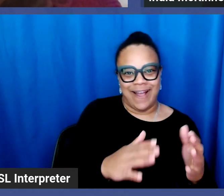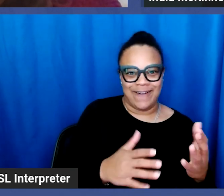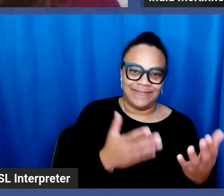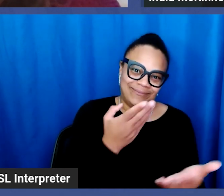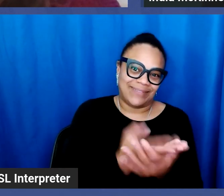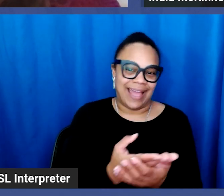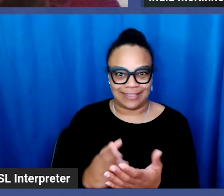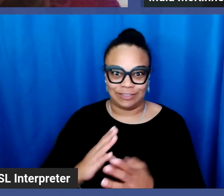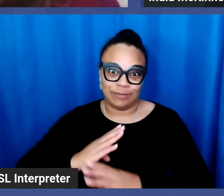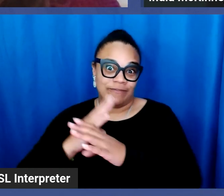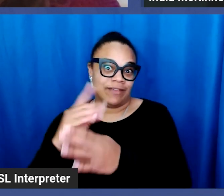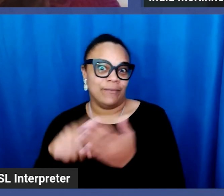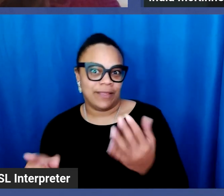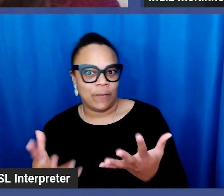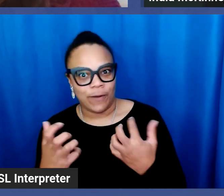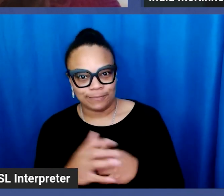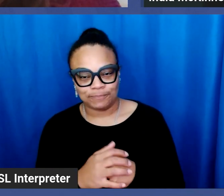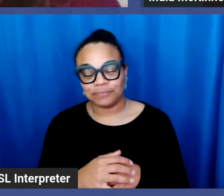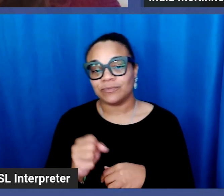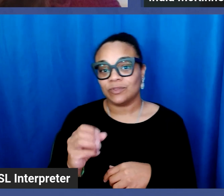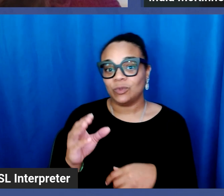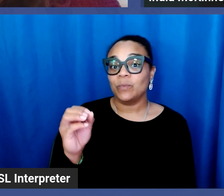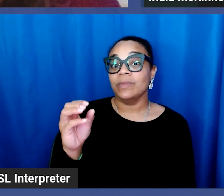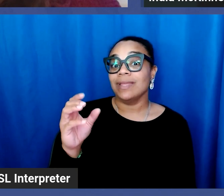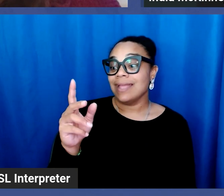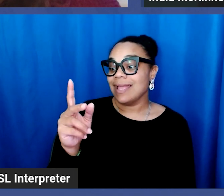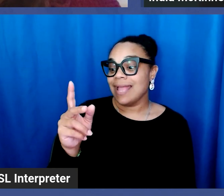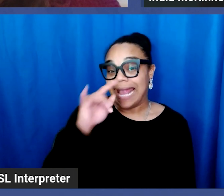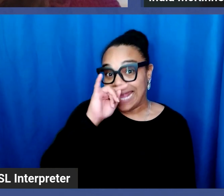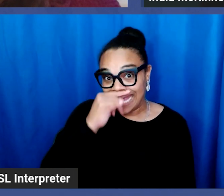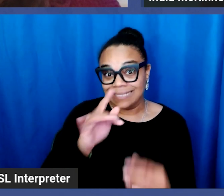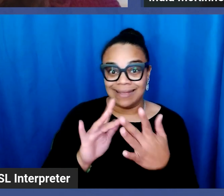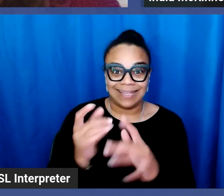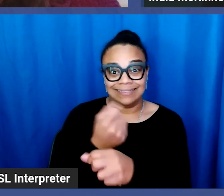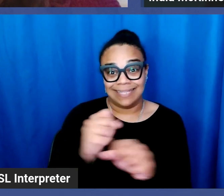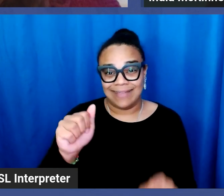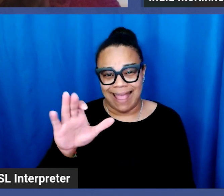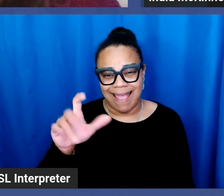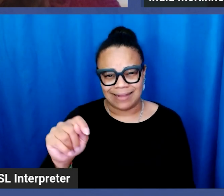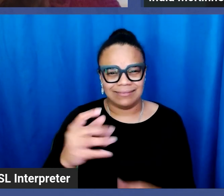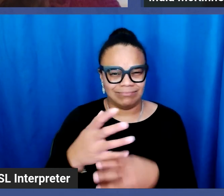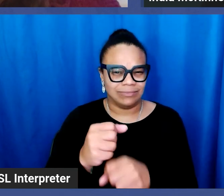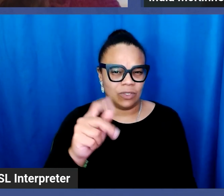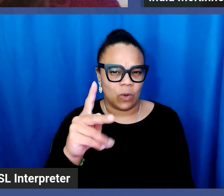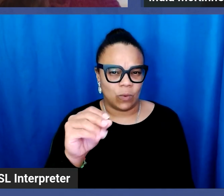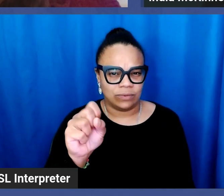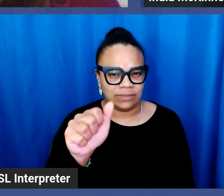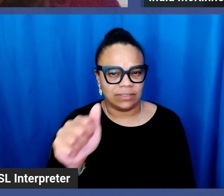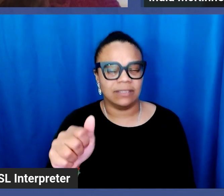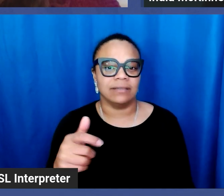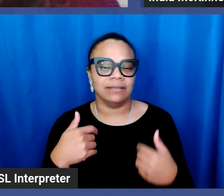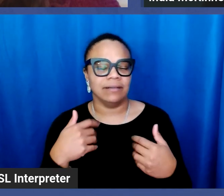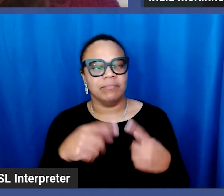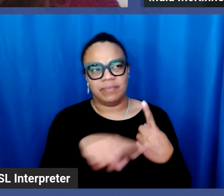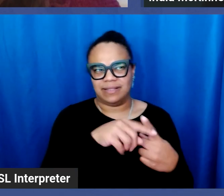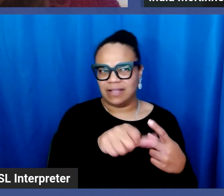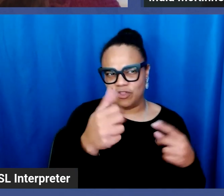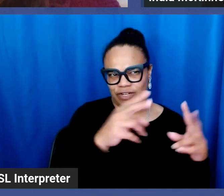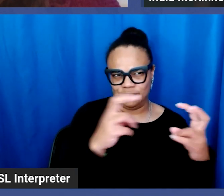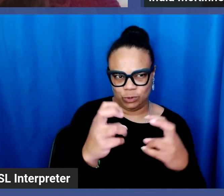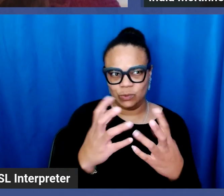So Kids Online Safety Act and some other age verification issues. There's a lot of really concerned parents